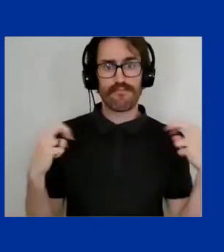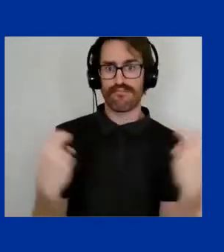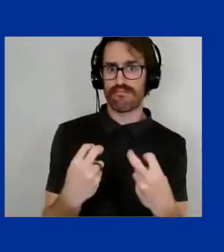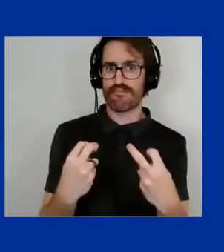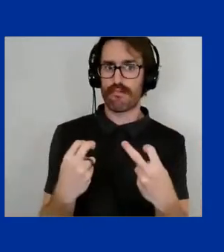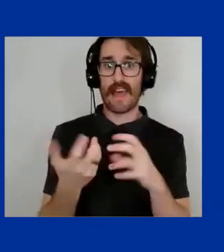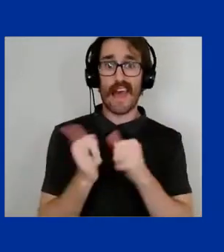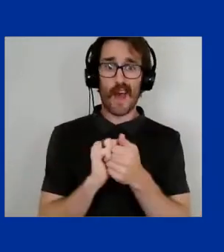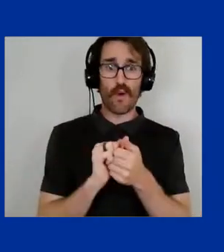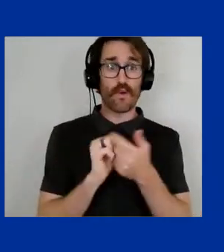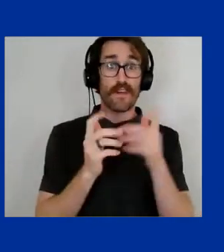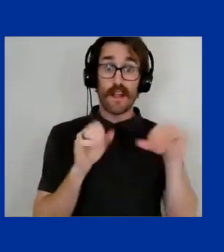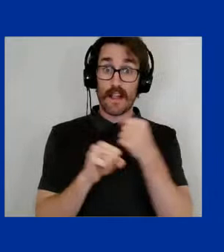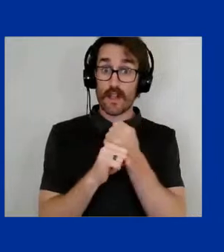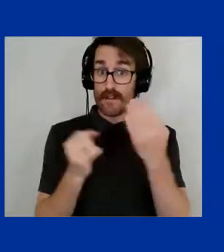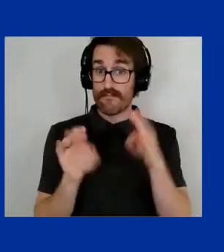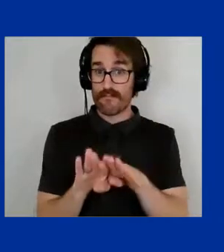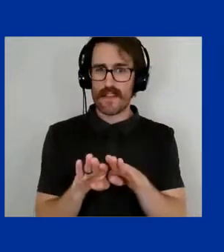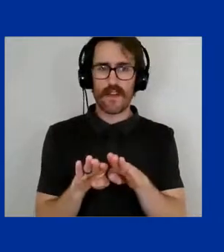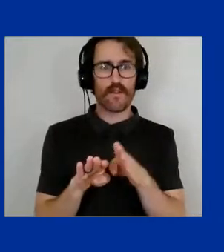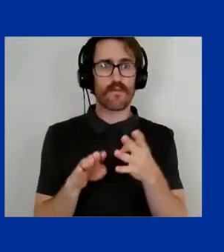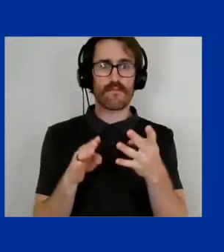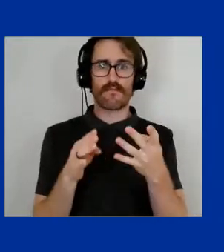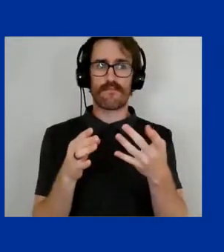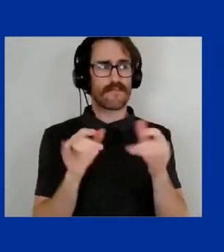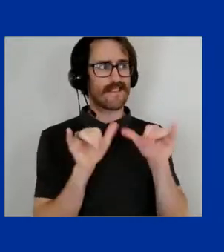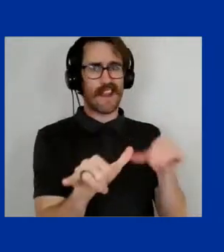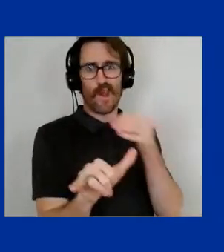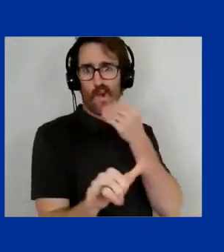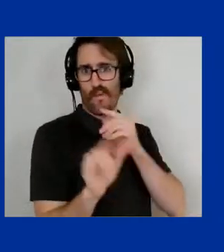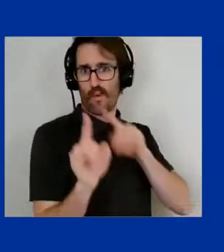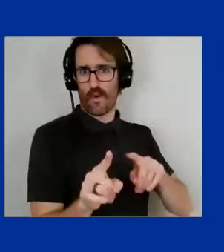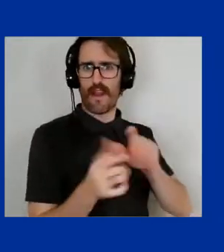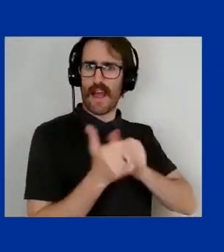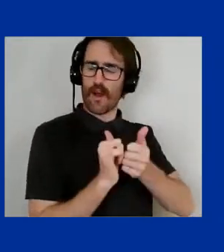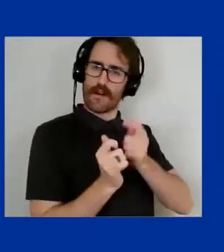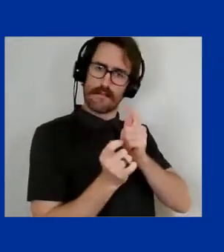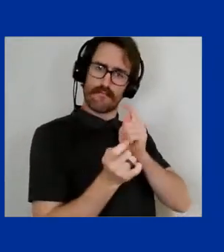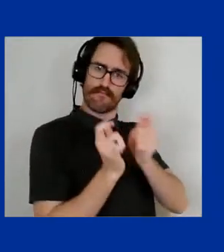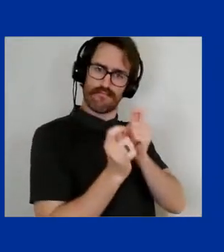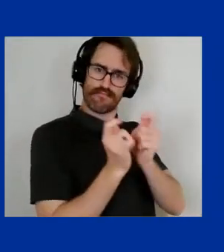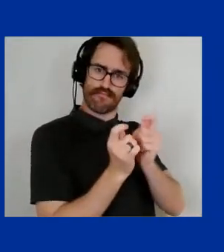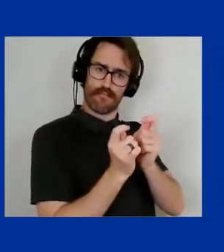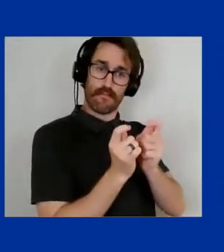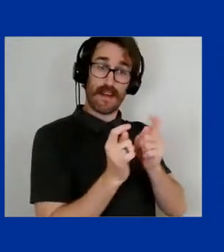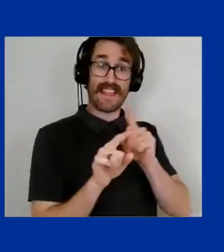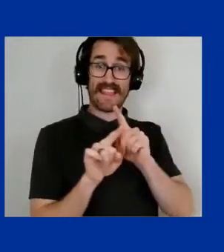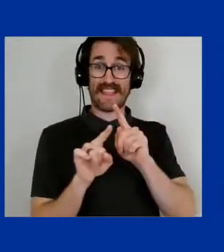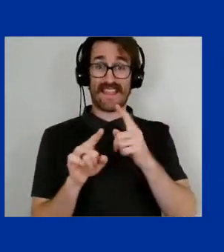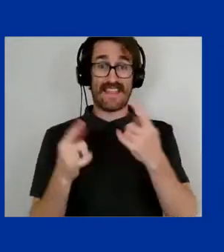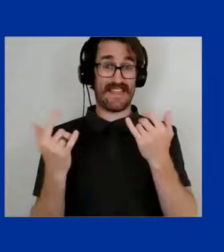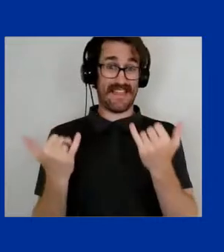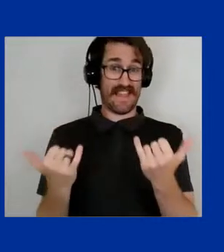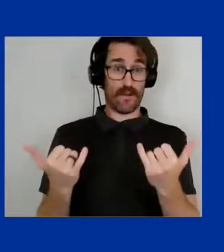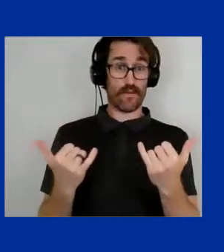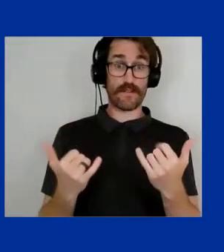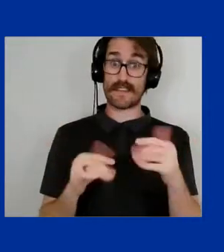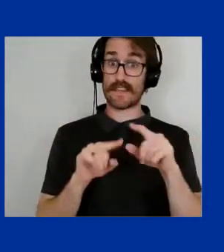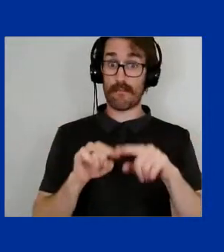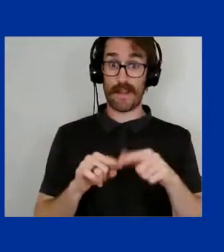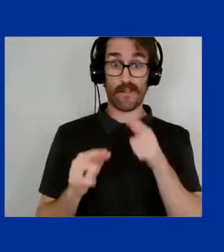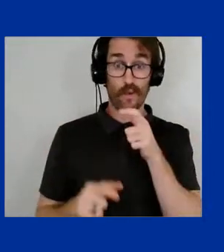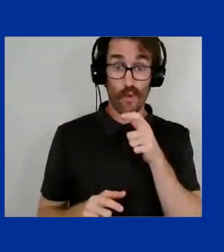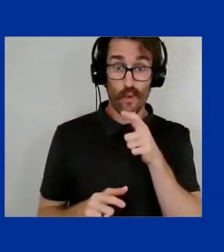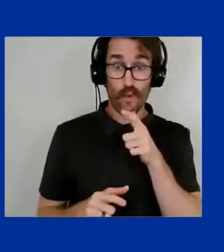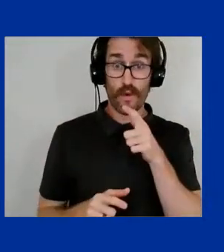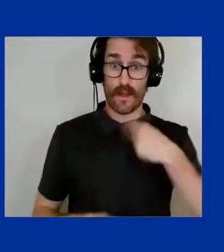tweak the existing provisions. But I think ultimately it does come down to us. Like, this is our community, this